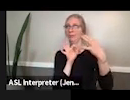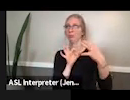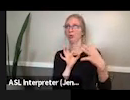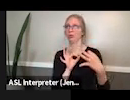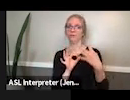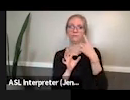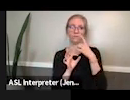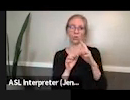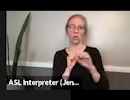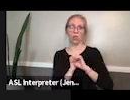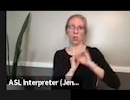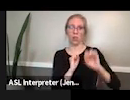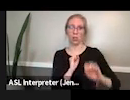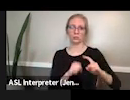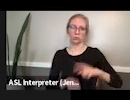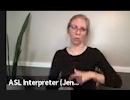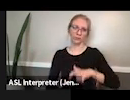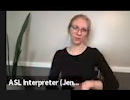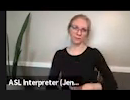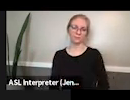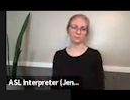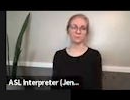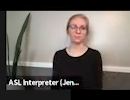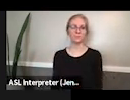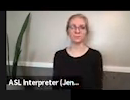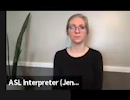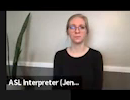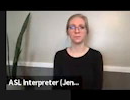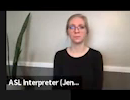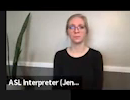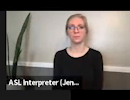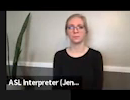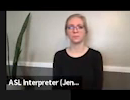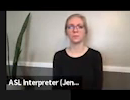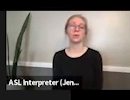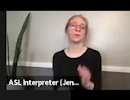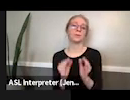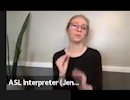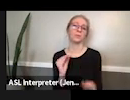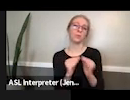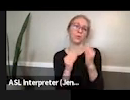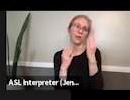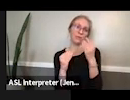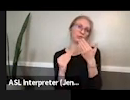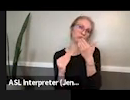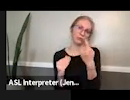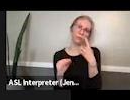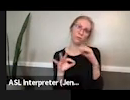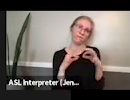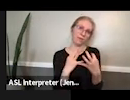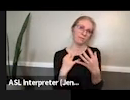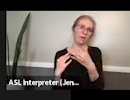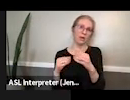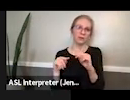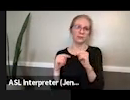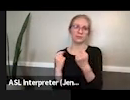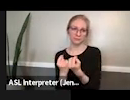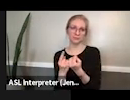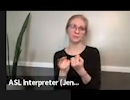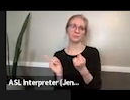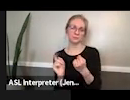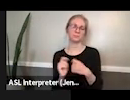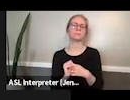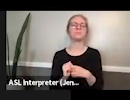time. More information is good for families and teens, right? So what about Indiana?